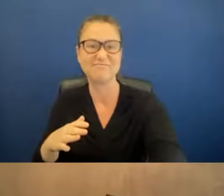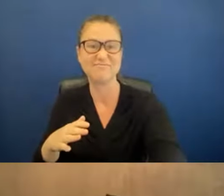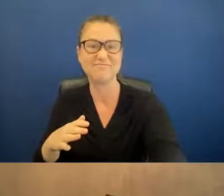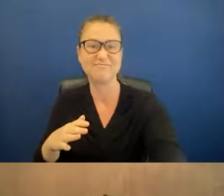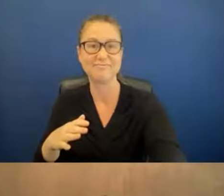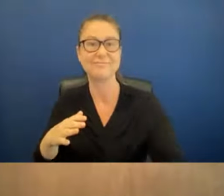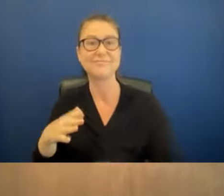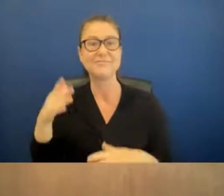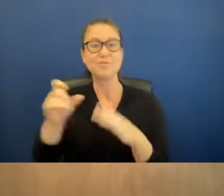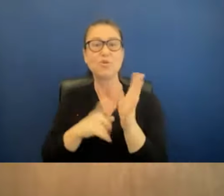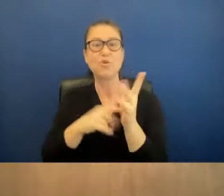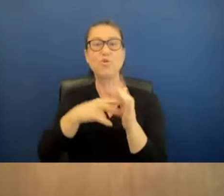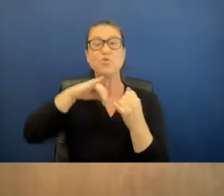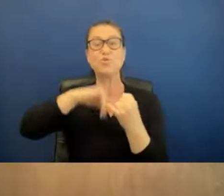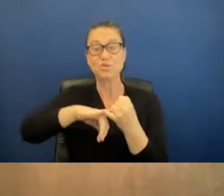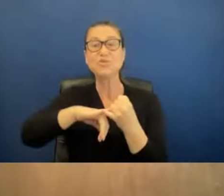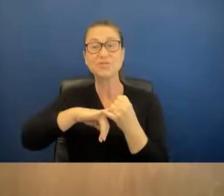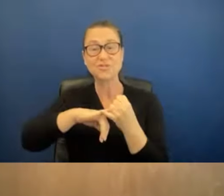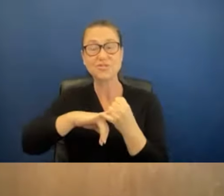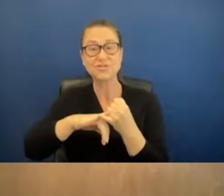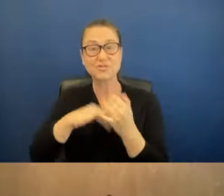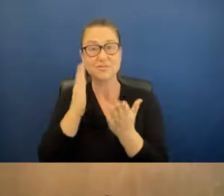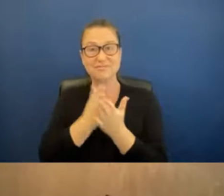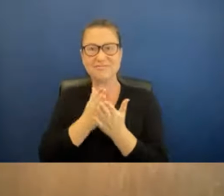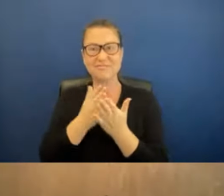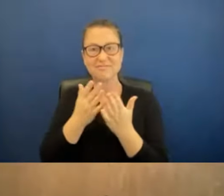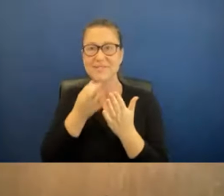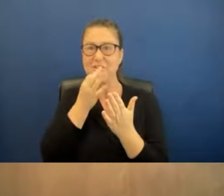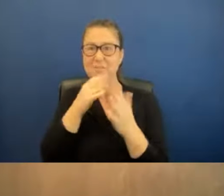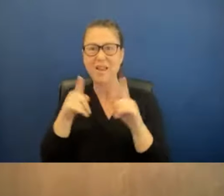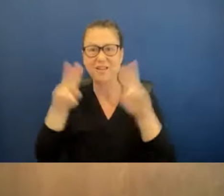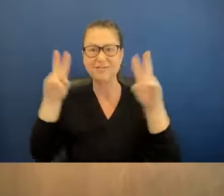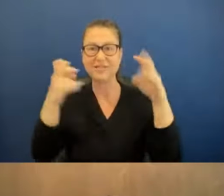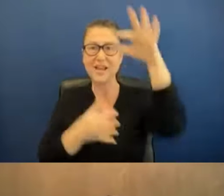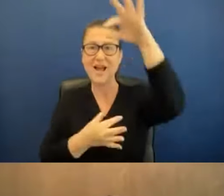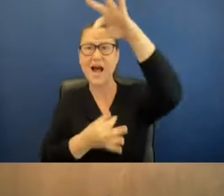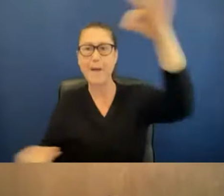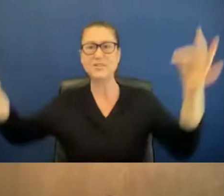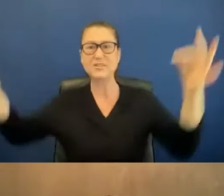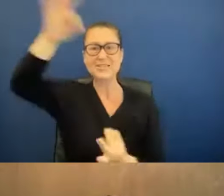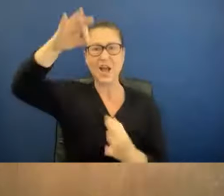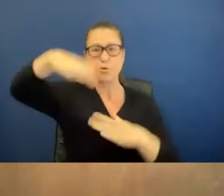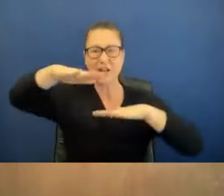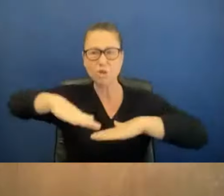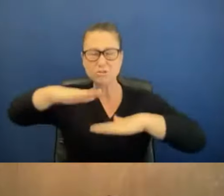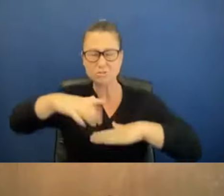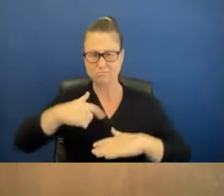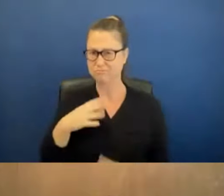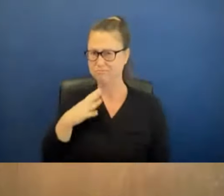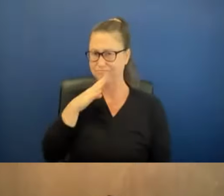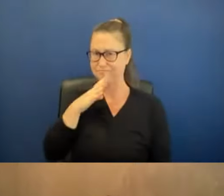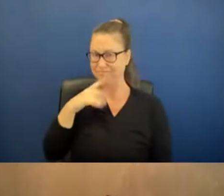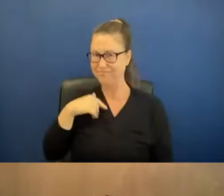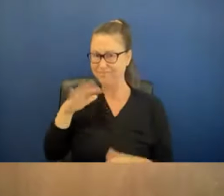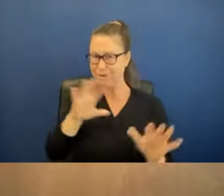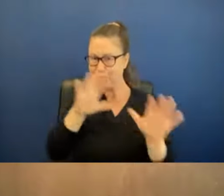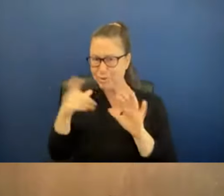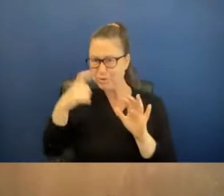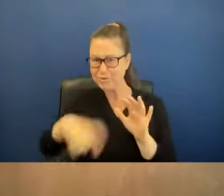how it's also described as upside down country, which when I first heard that as a circus artist, I was just like